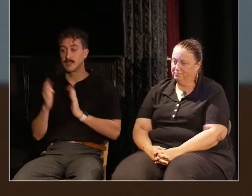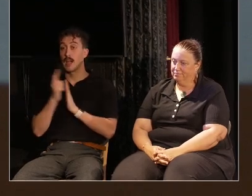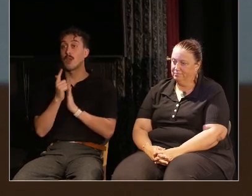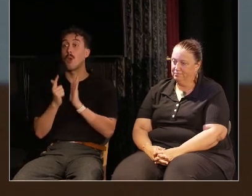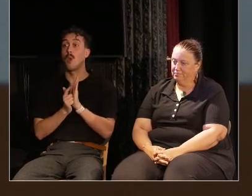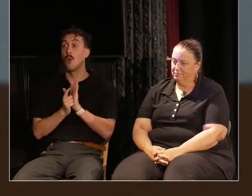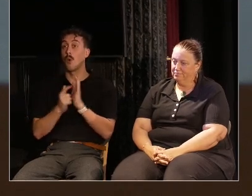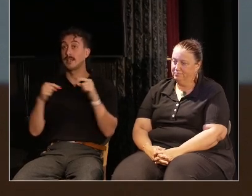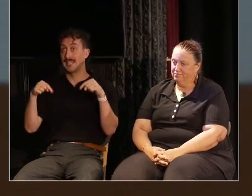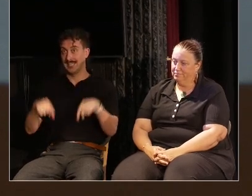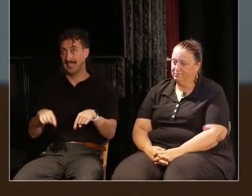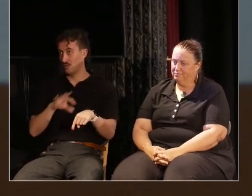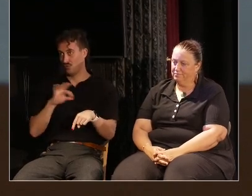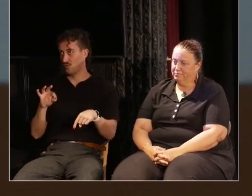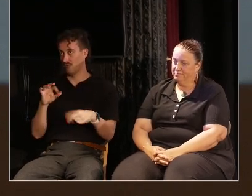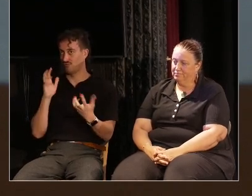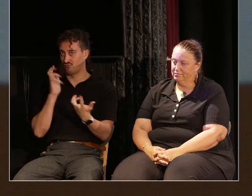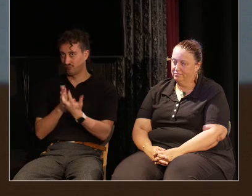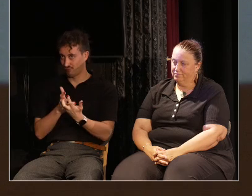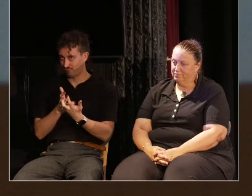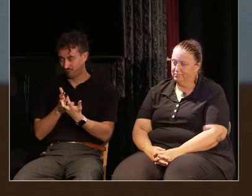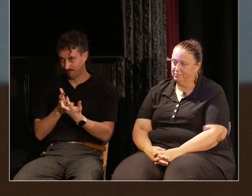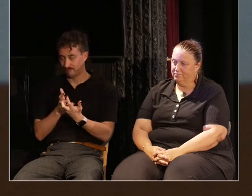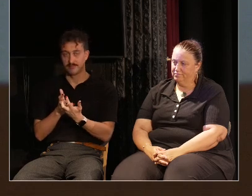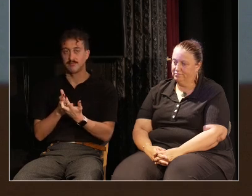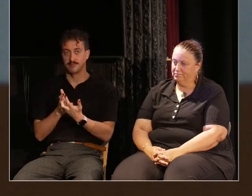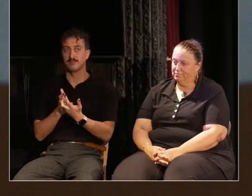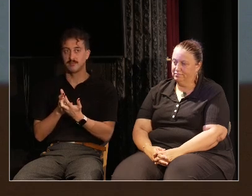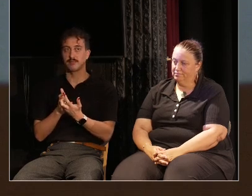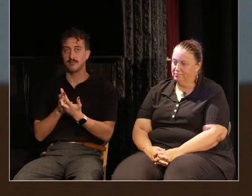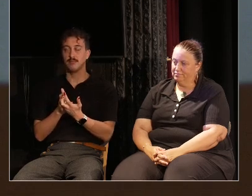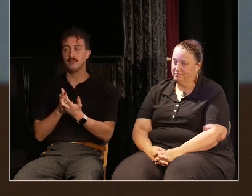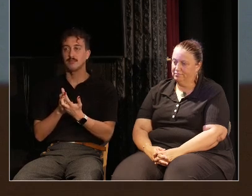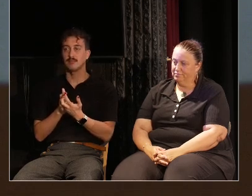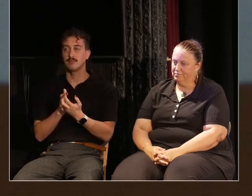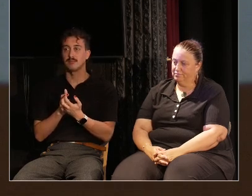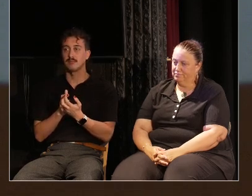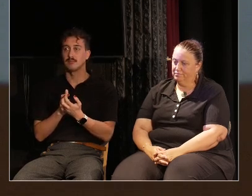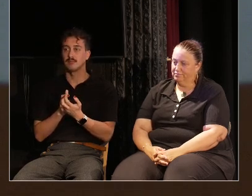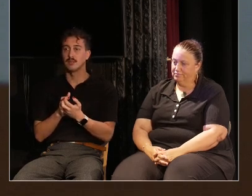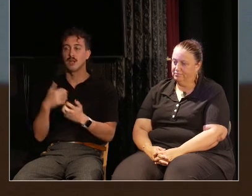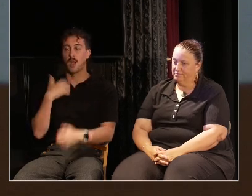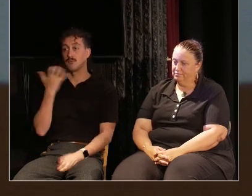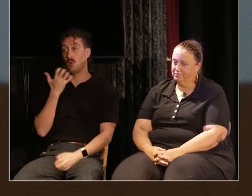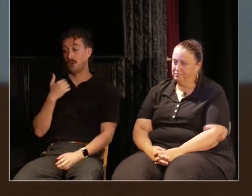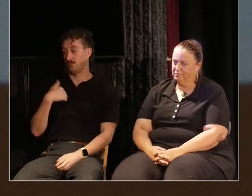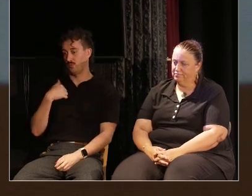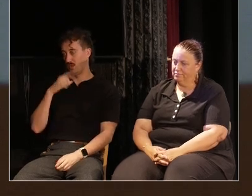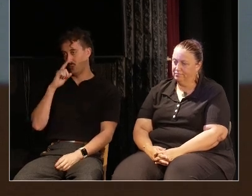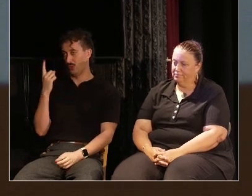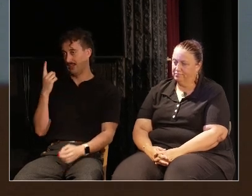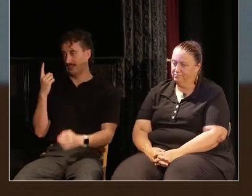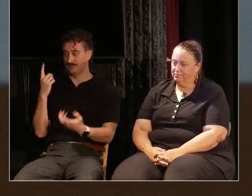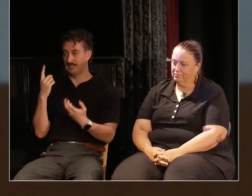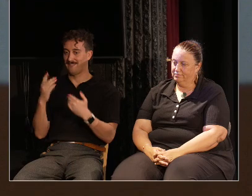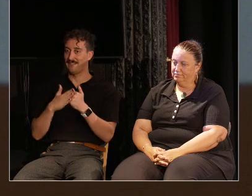here are not right. And I'm sorry that we haven't been able to fix it as a parliament. I